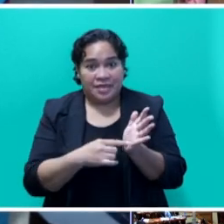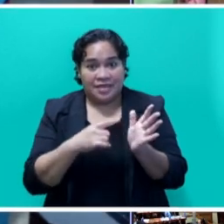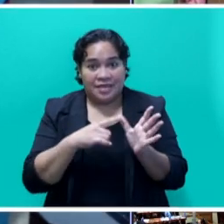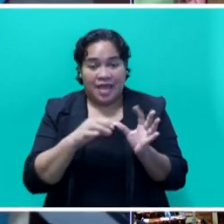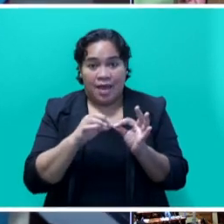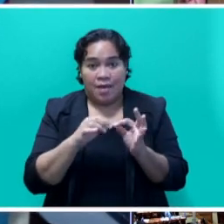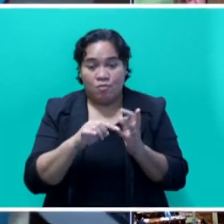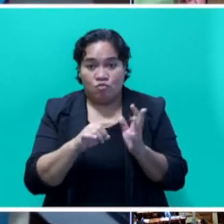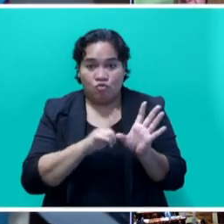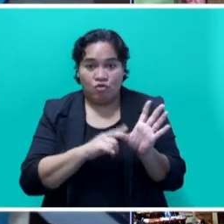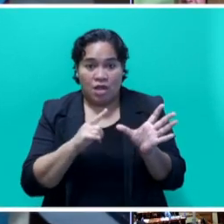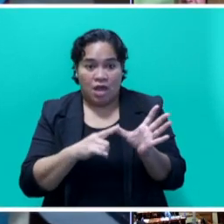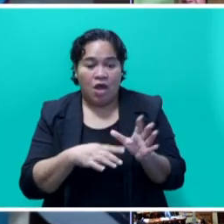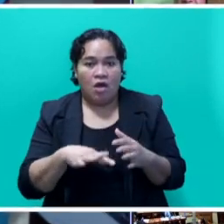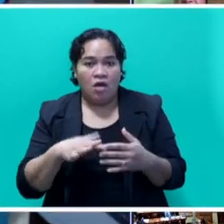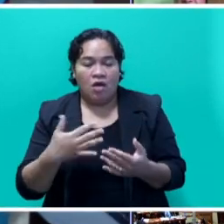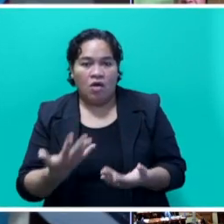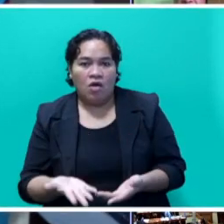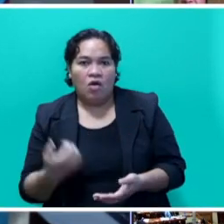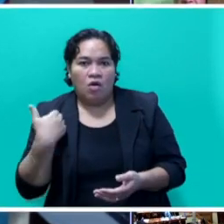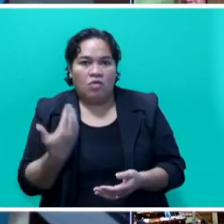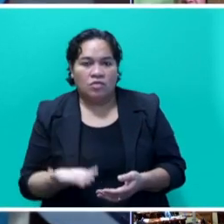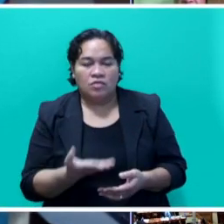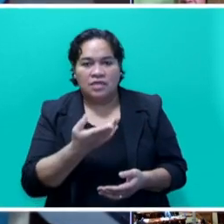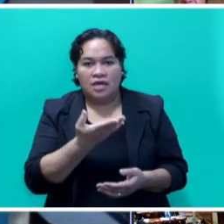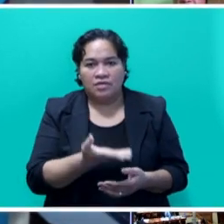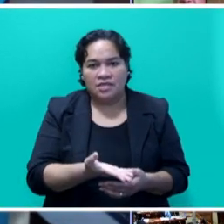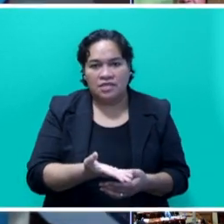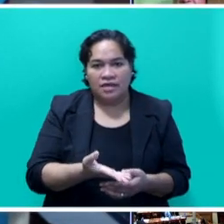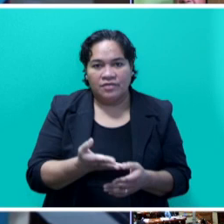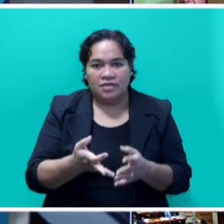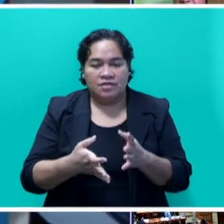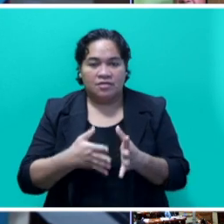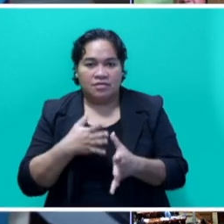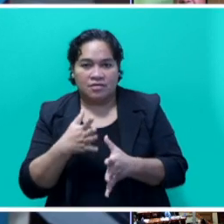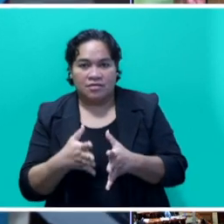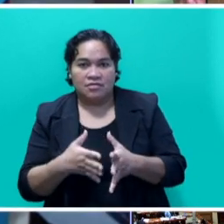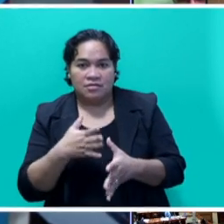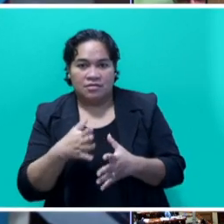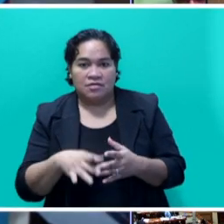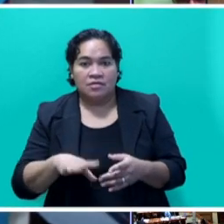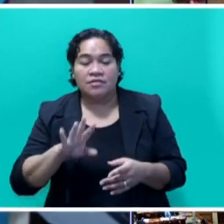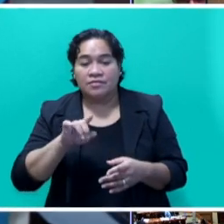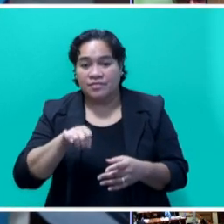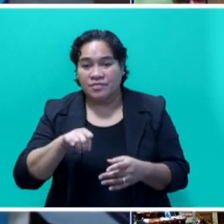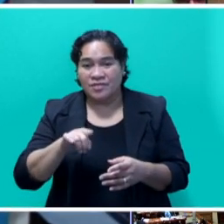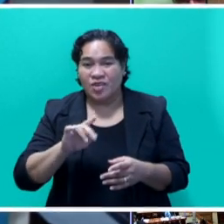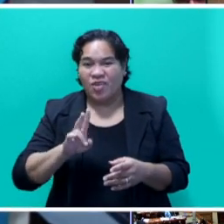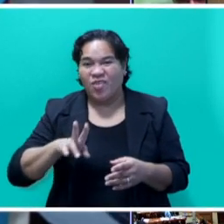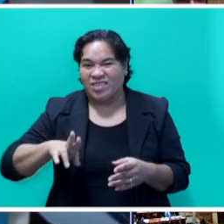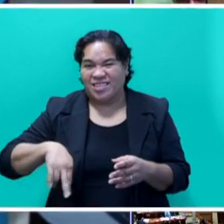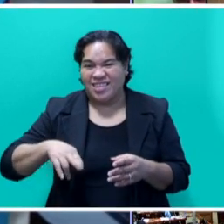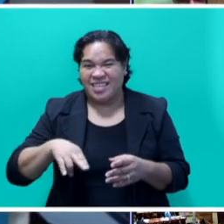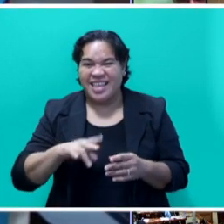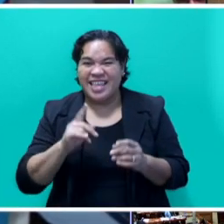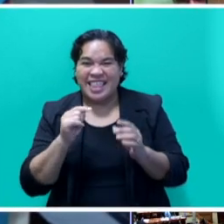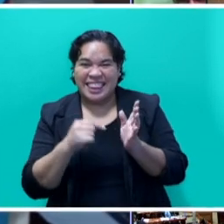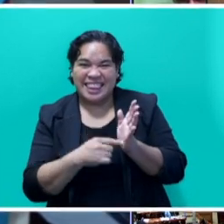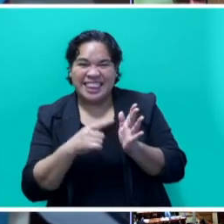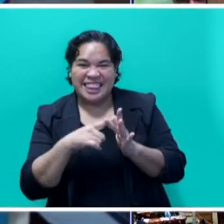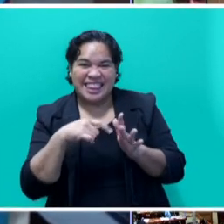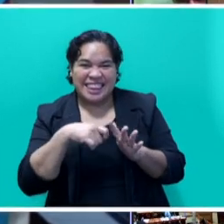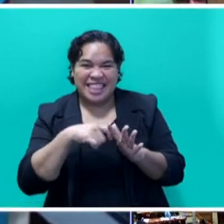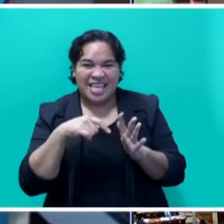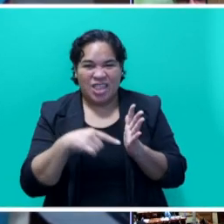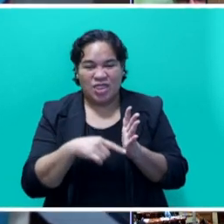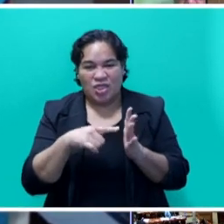TikTok compulsive liar, and made a very poor bet on the legal advice and legal